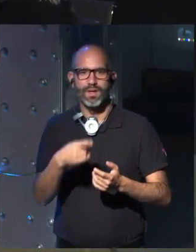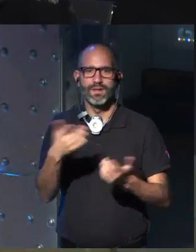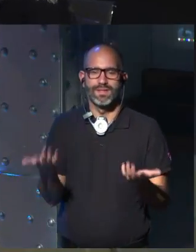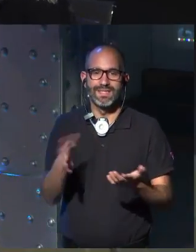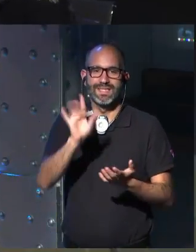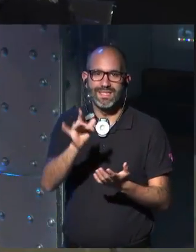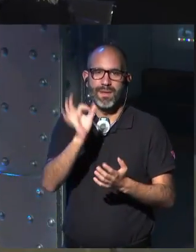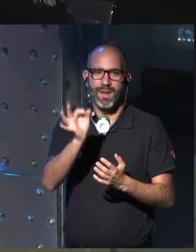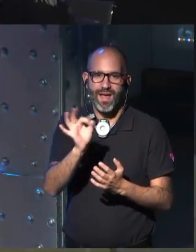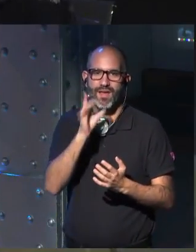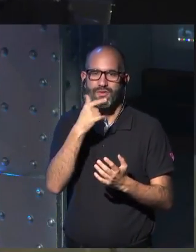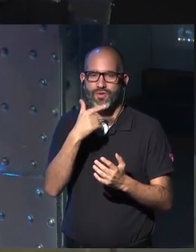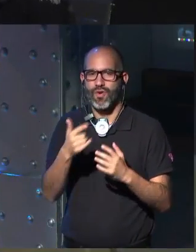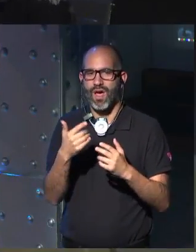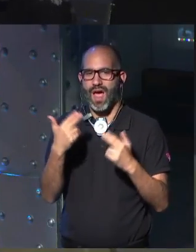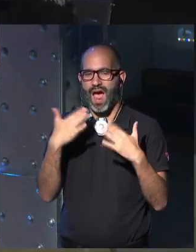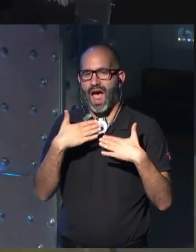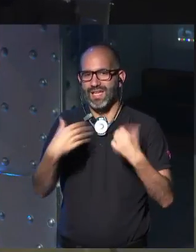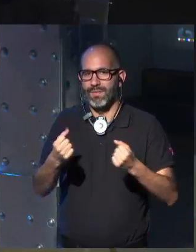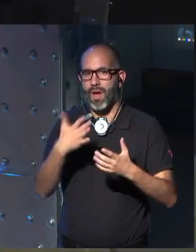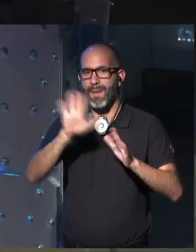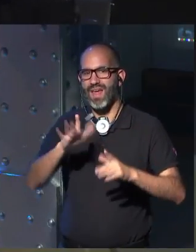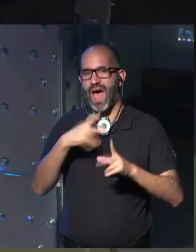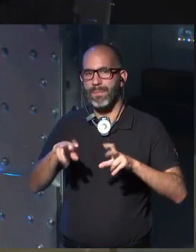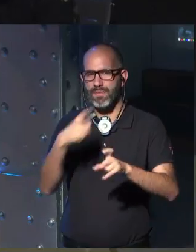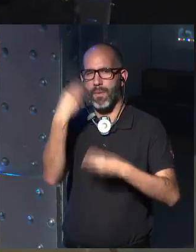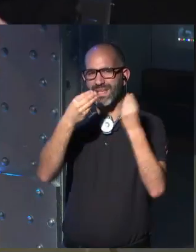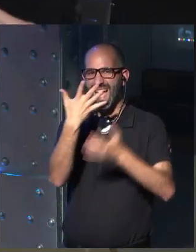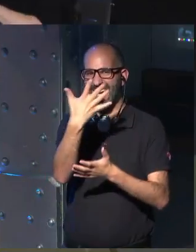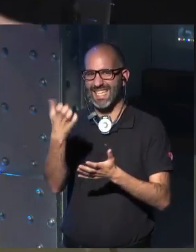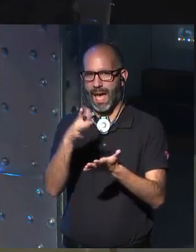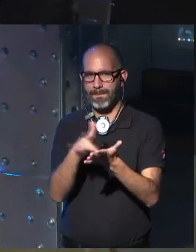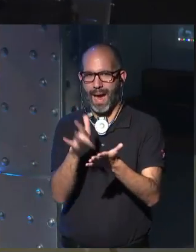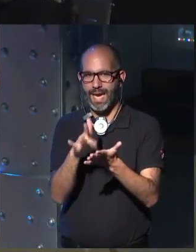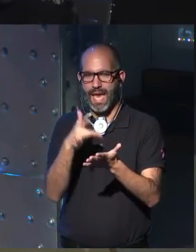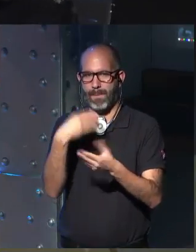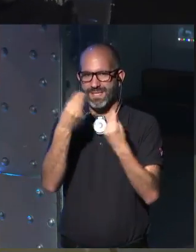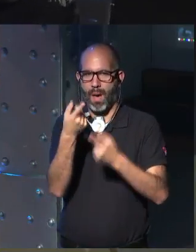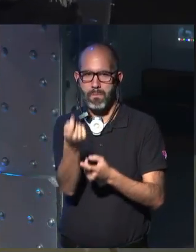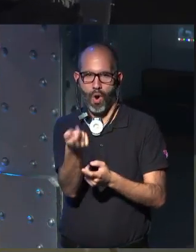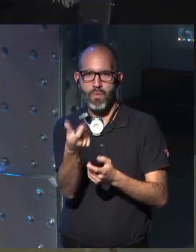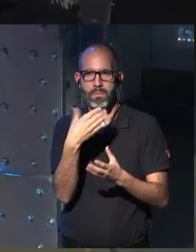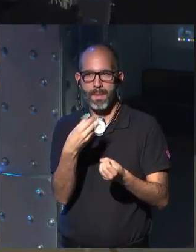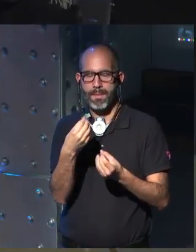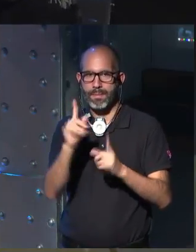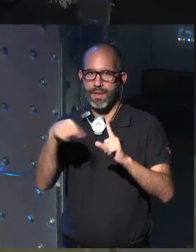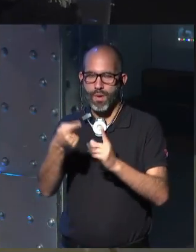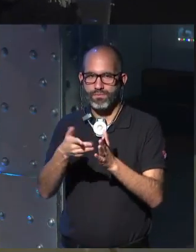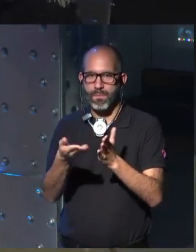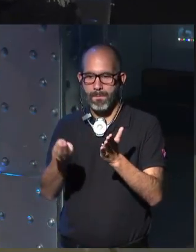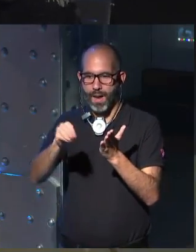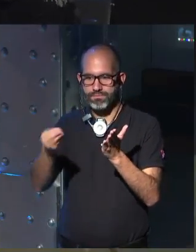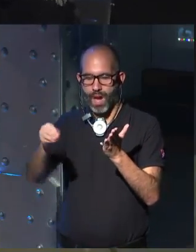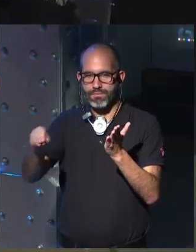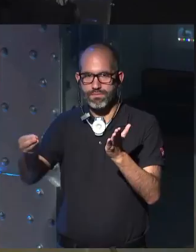enjoyed doing it, but in my ignorance, I was very daring, and I really got stuck into it, and then it got harder and